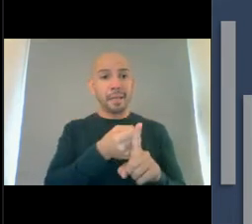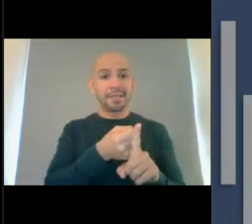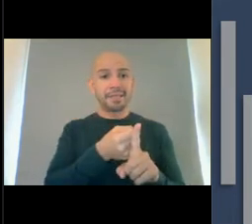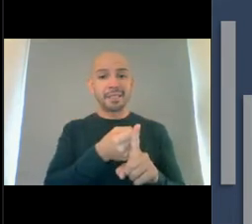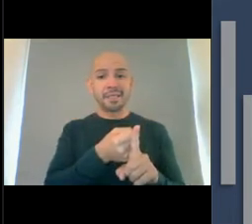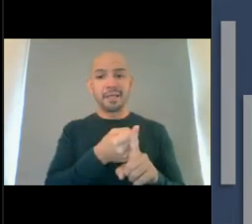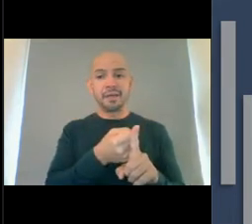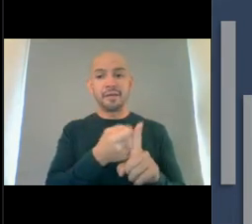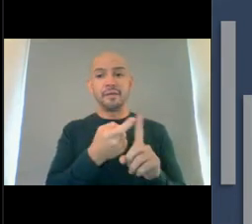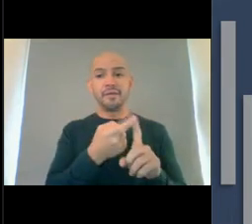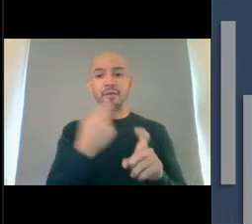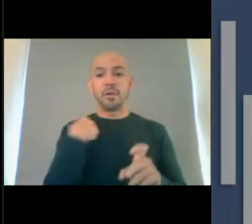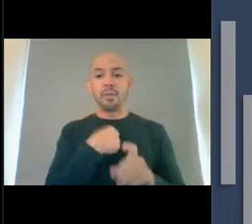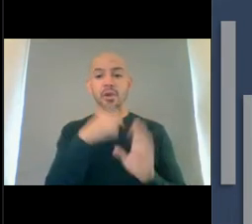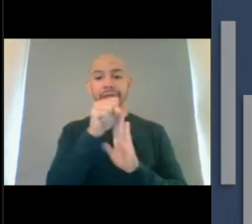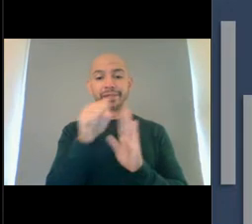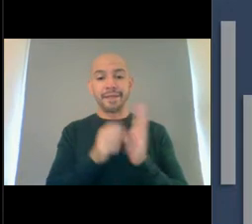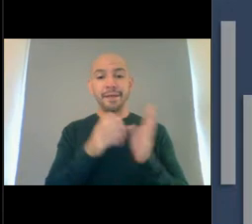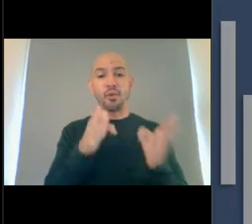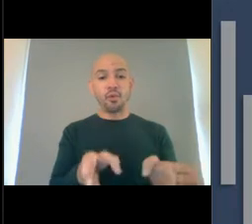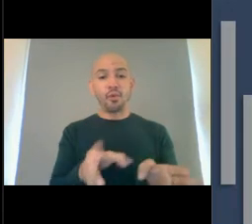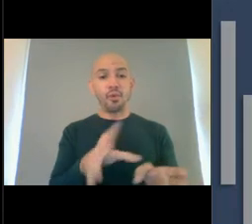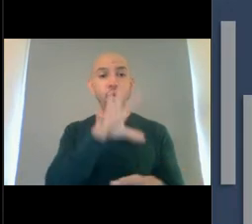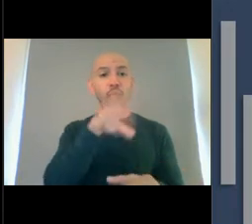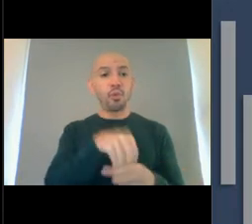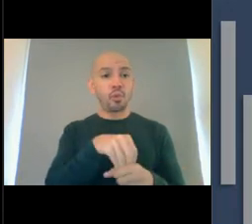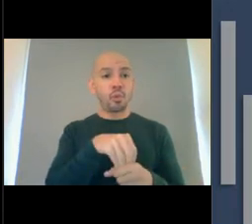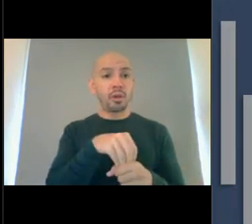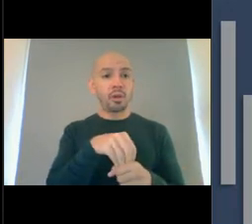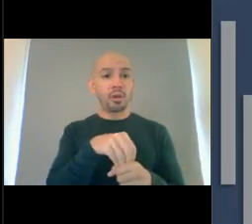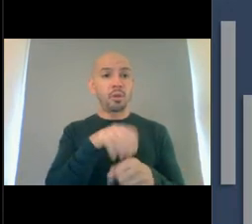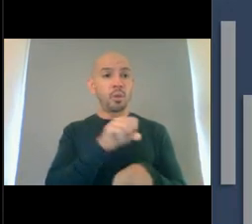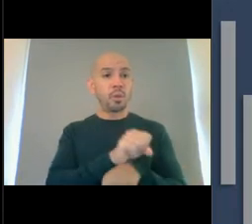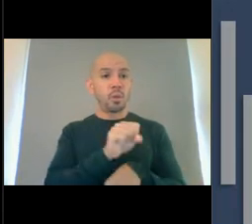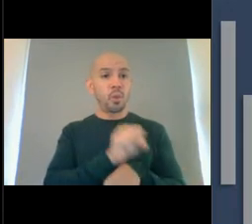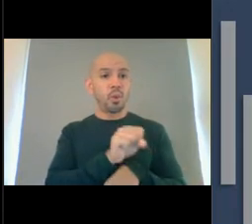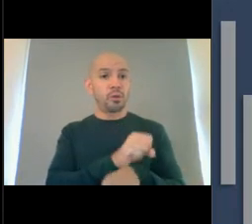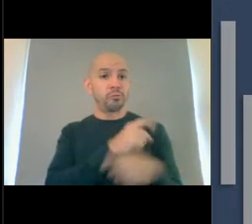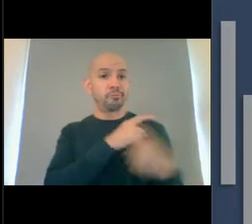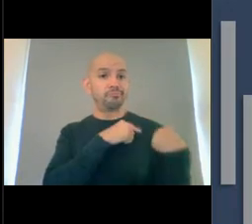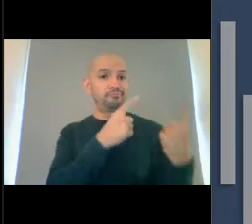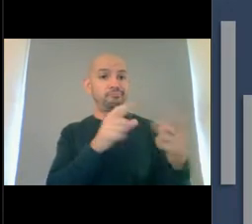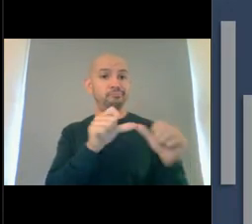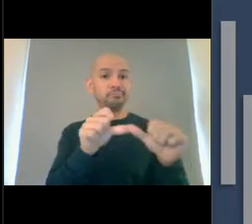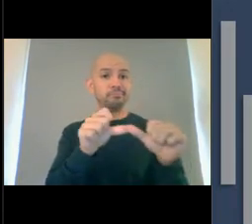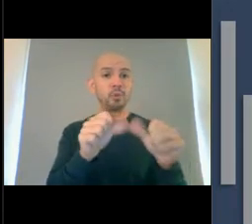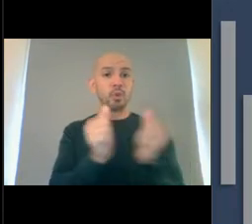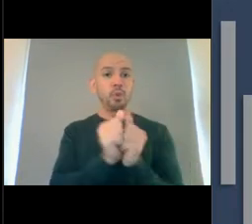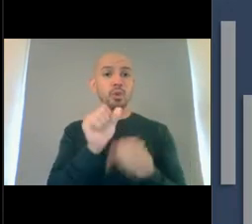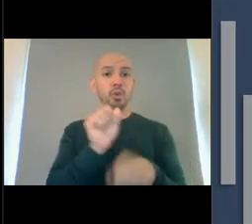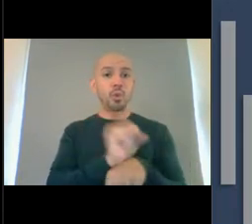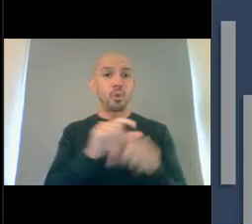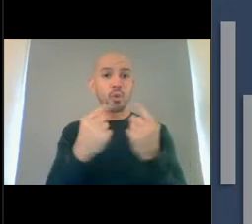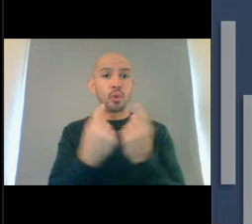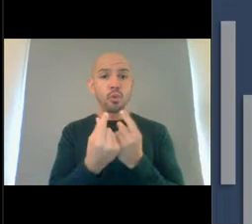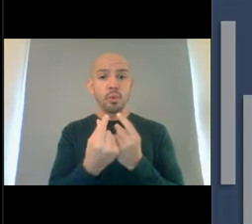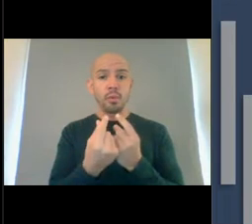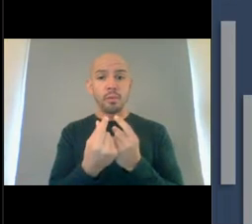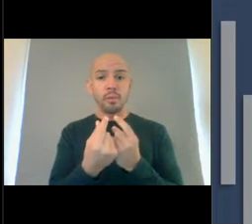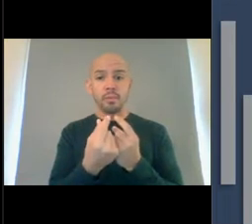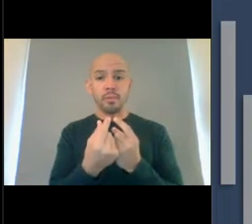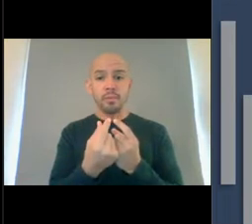corridors have been included in the the work that's been ongoing either with the work group or i noticed in the in the